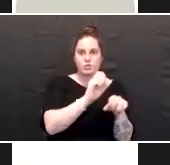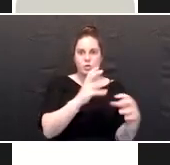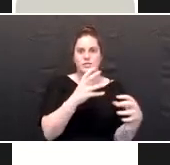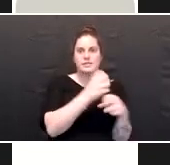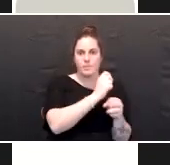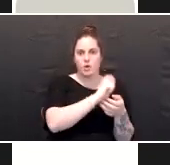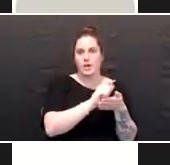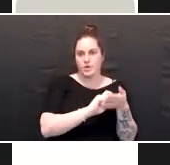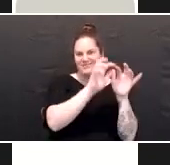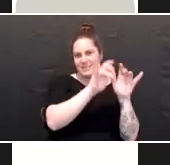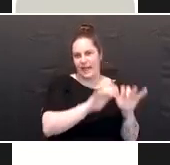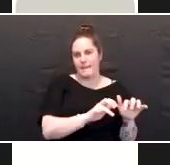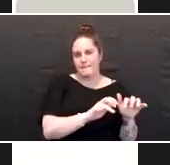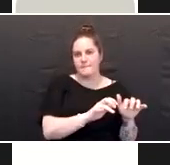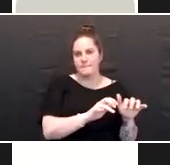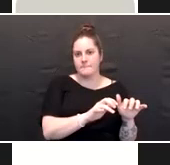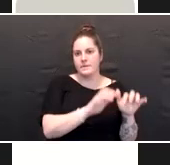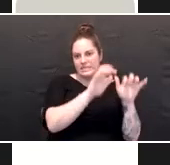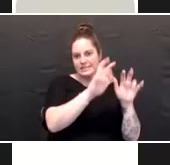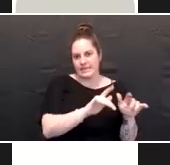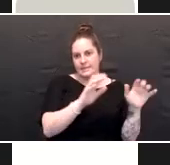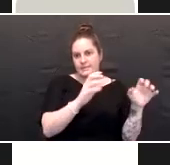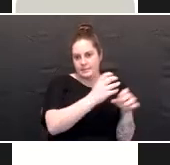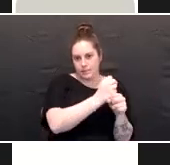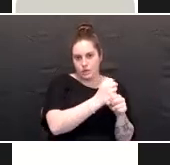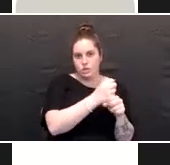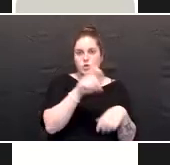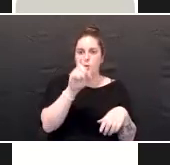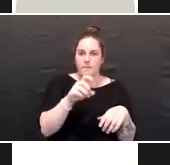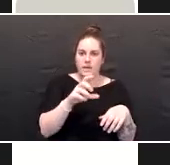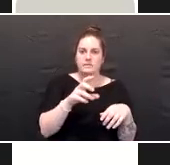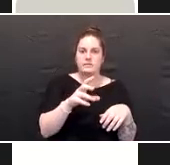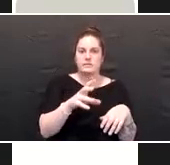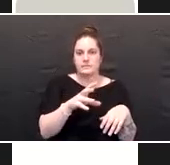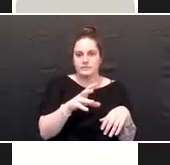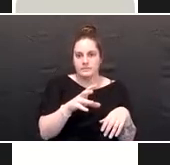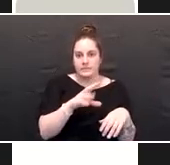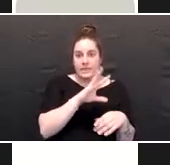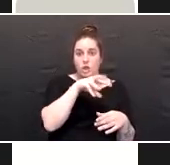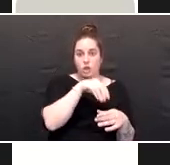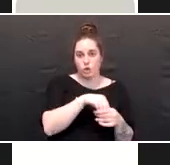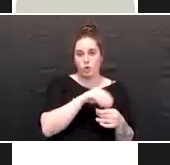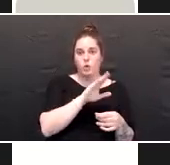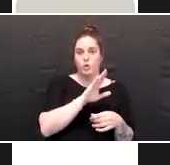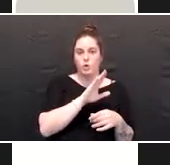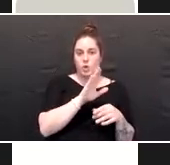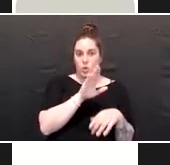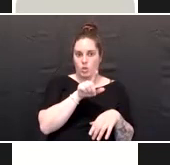So you want to definitely include these templates in